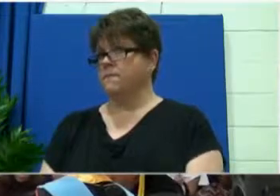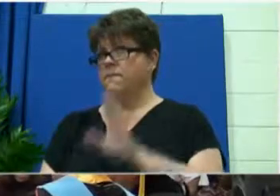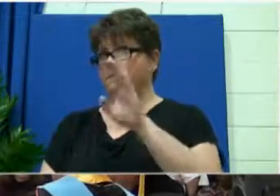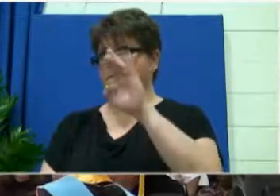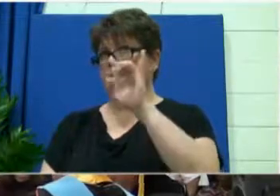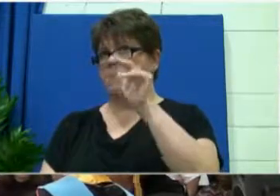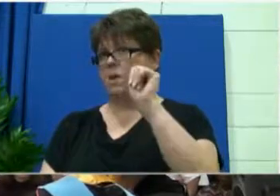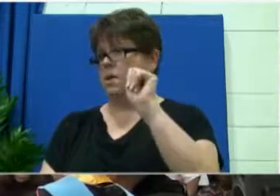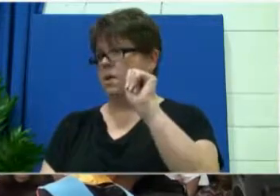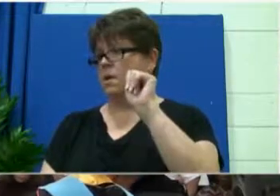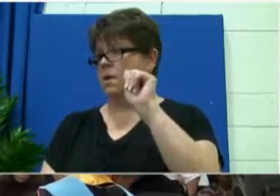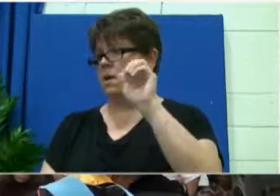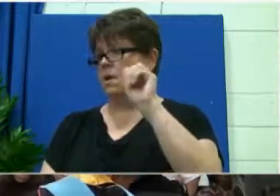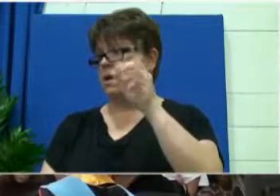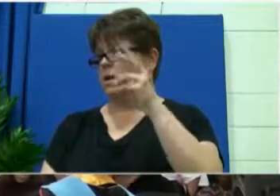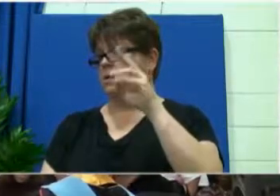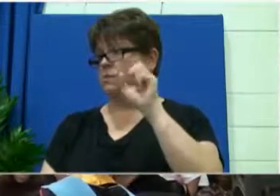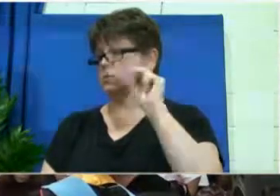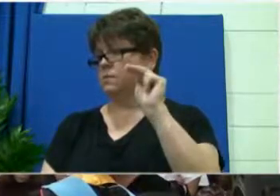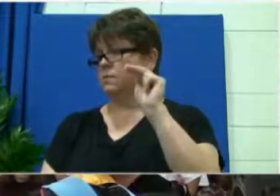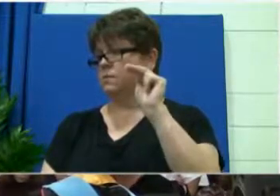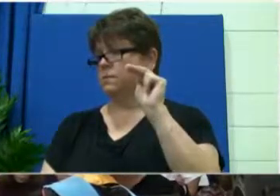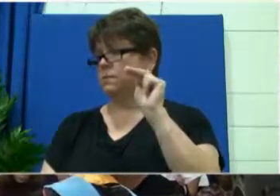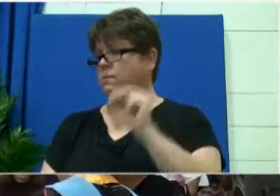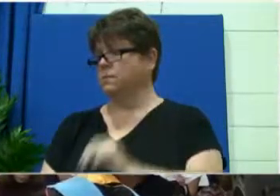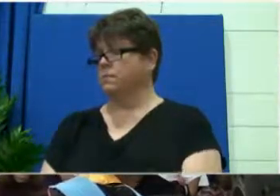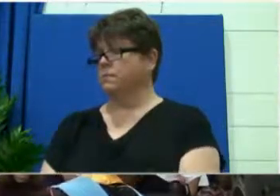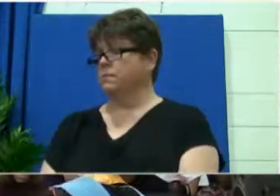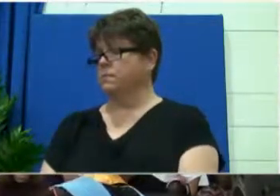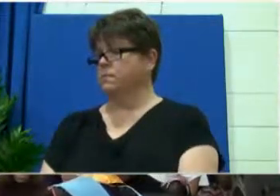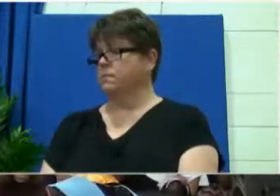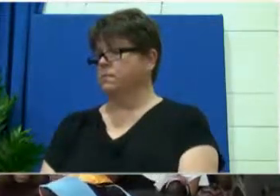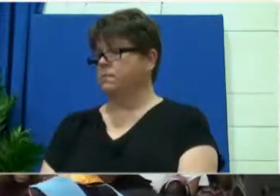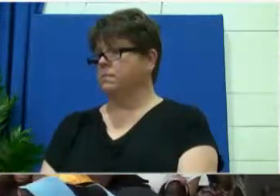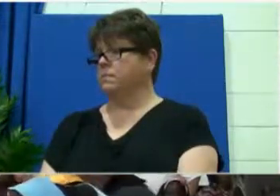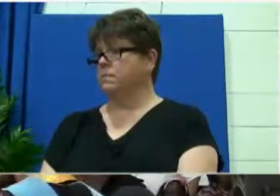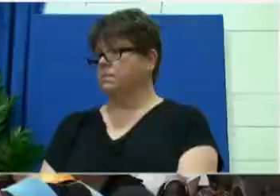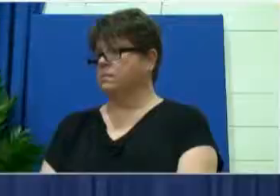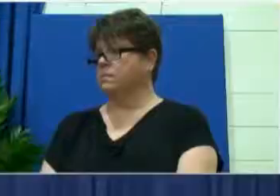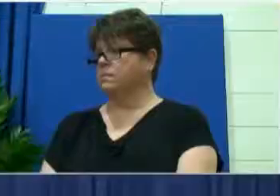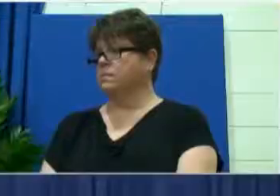Brianna Lynn Anderson, Associate in Arts.